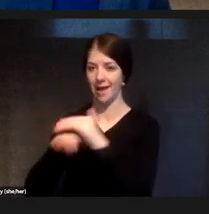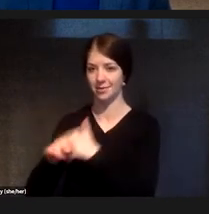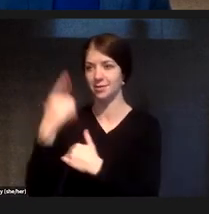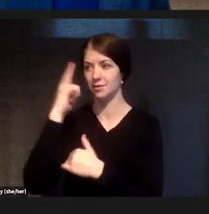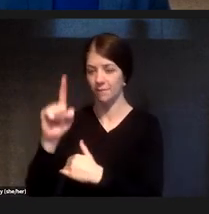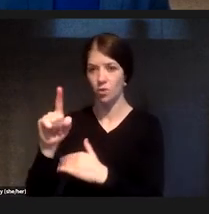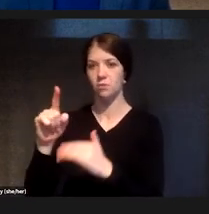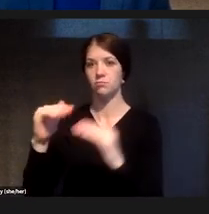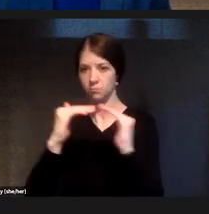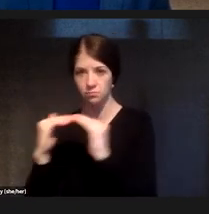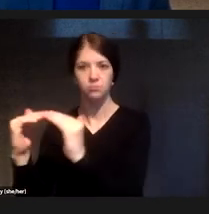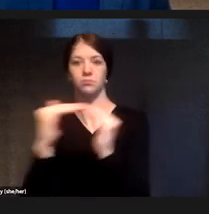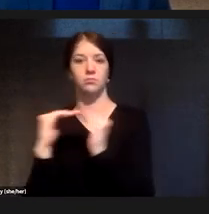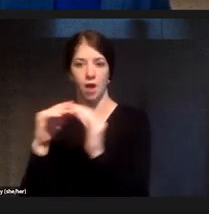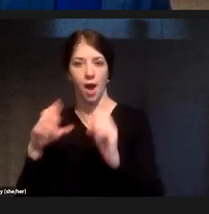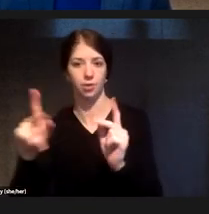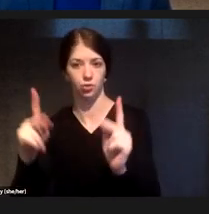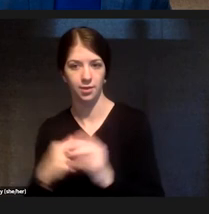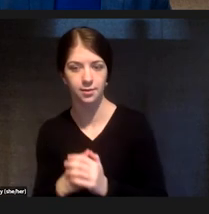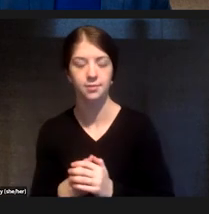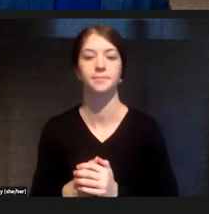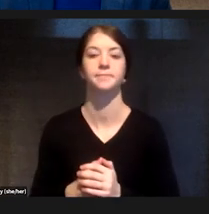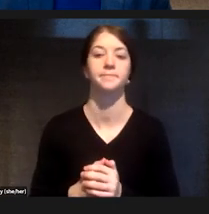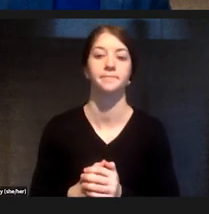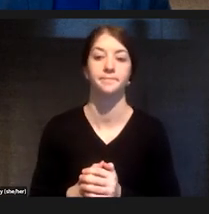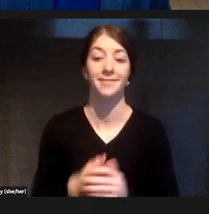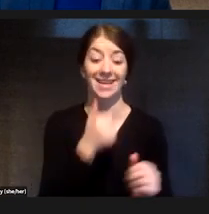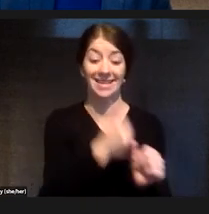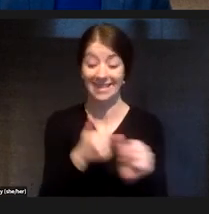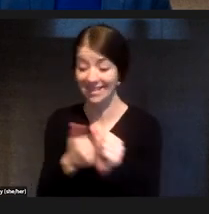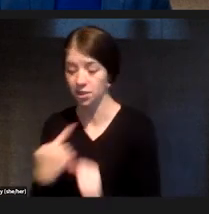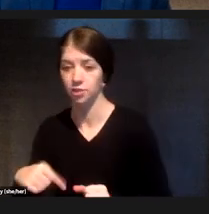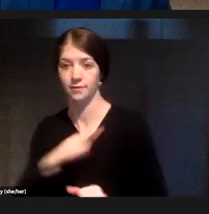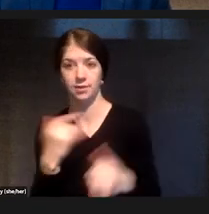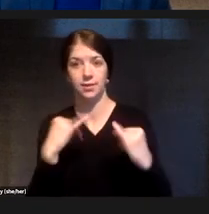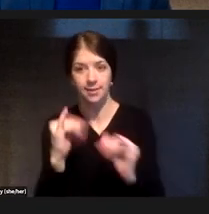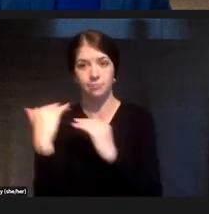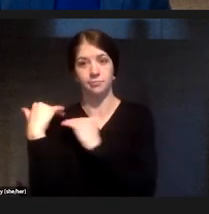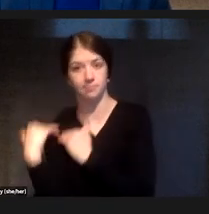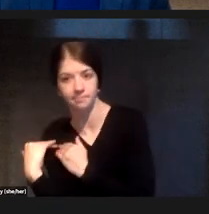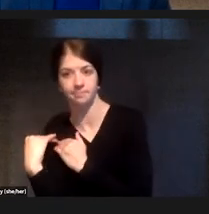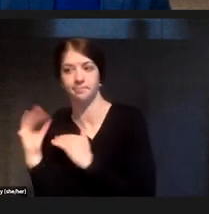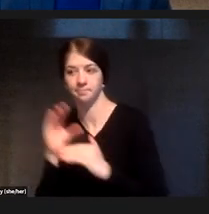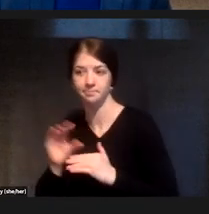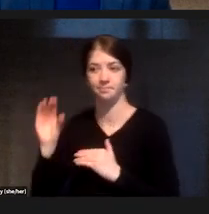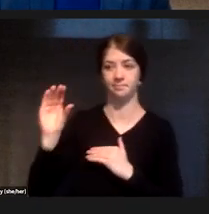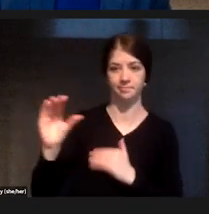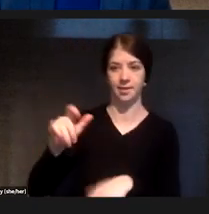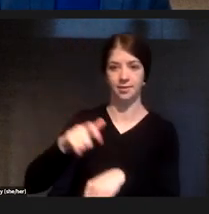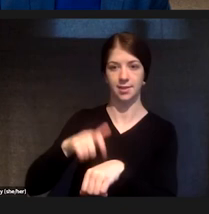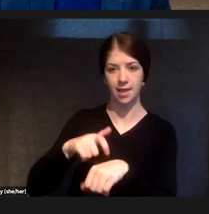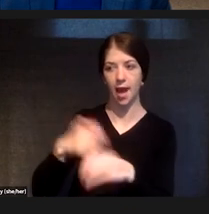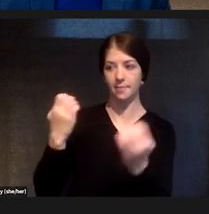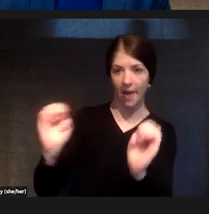equitable opportunities. And then each one of us is still responsible for putting our time in to then make sure that we can then